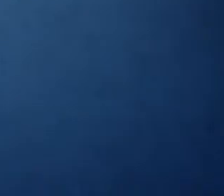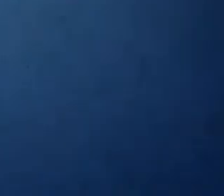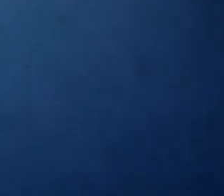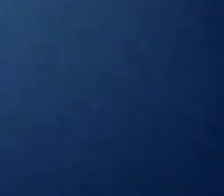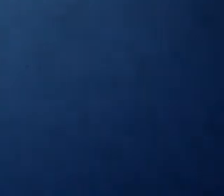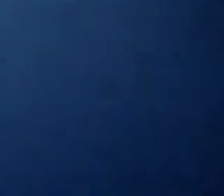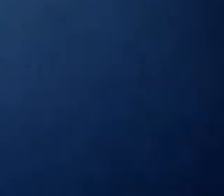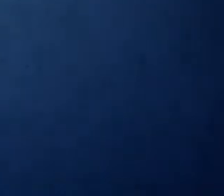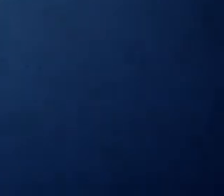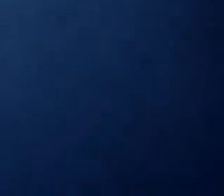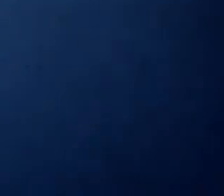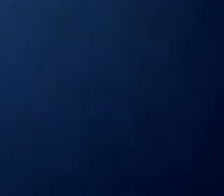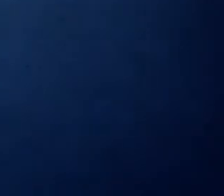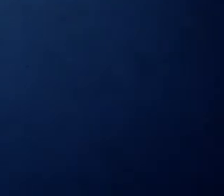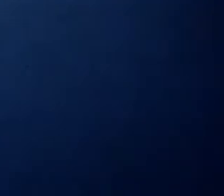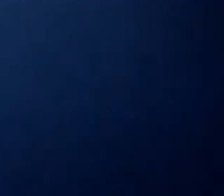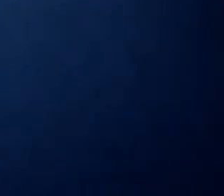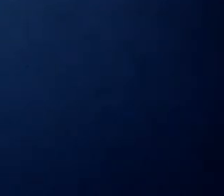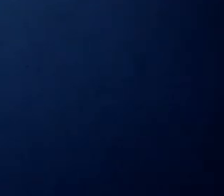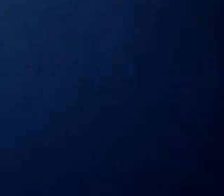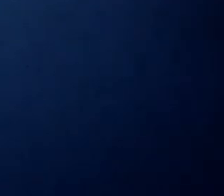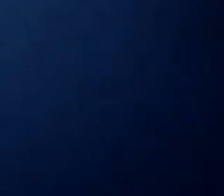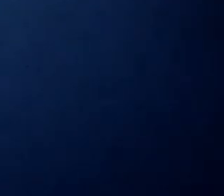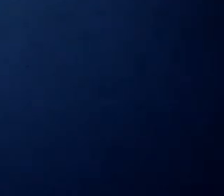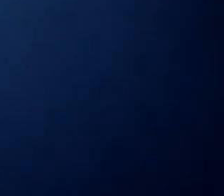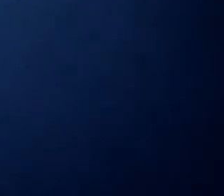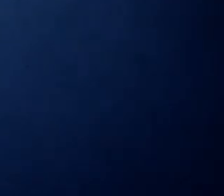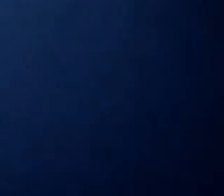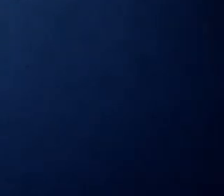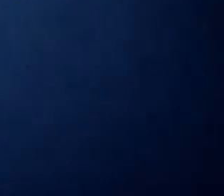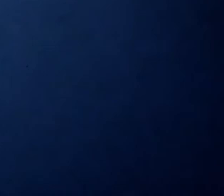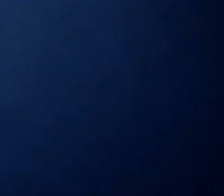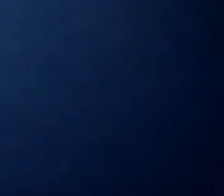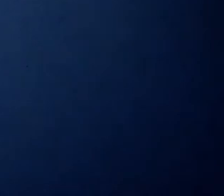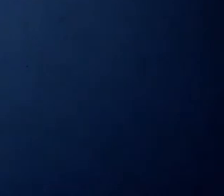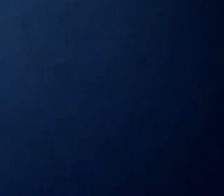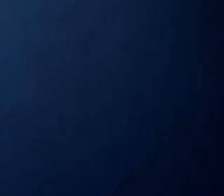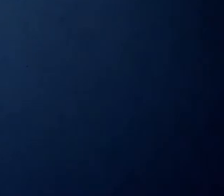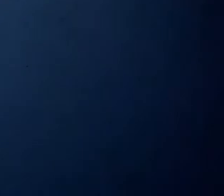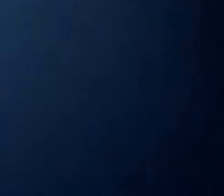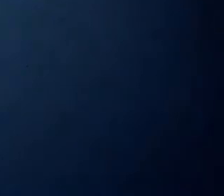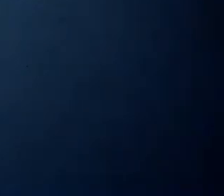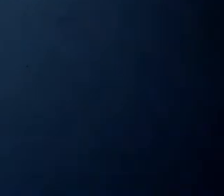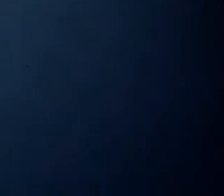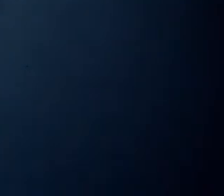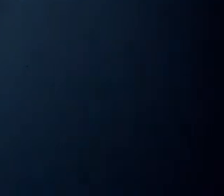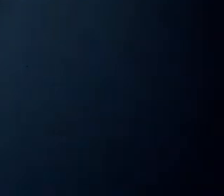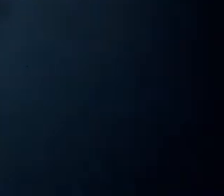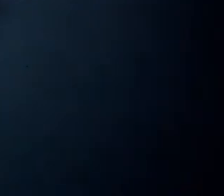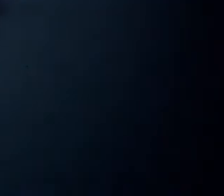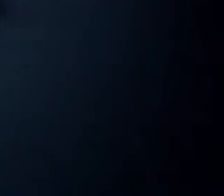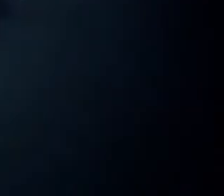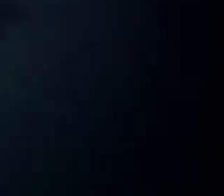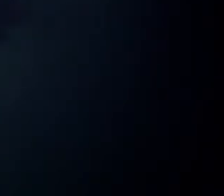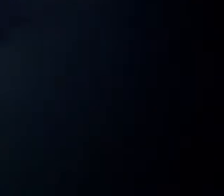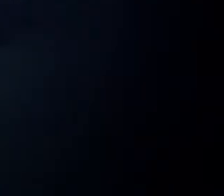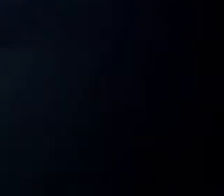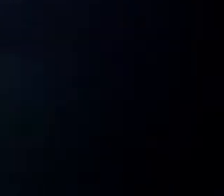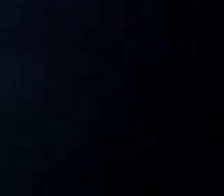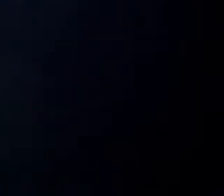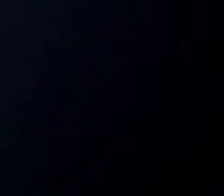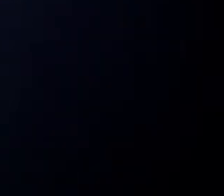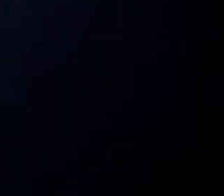The Ministry of Tourism and the Casa Azul Association introduce and present the 19th FLIP, the Paraty